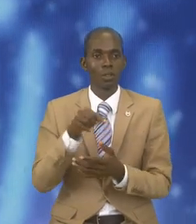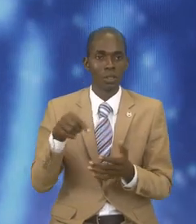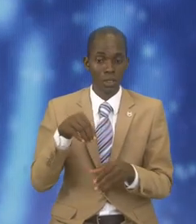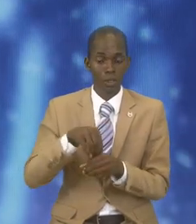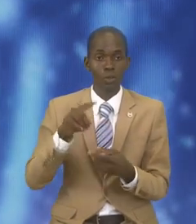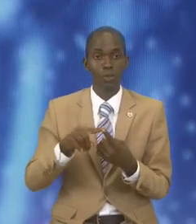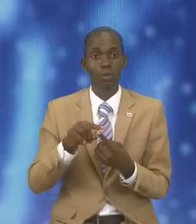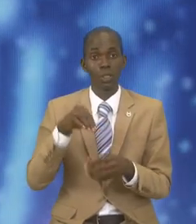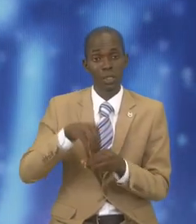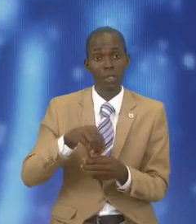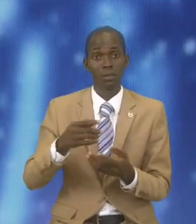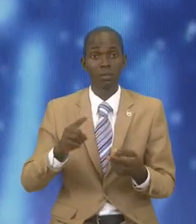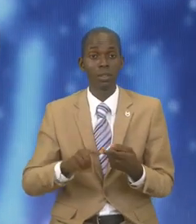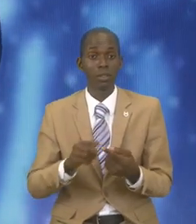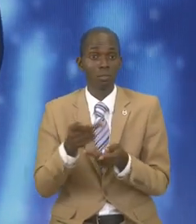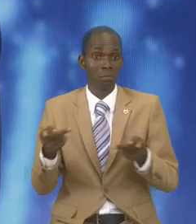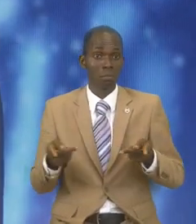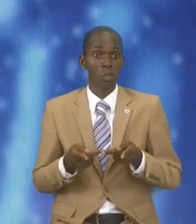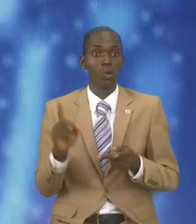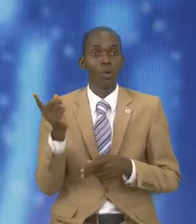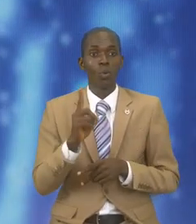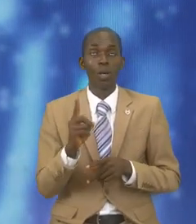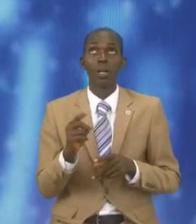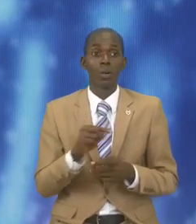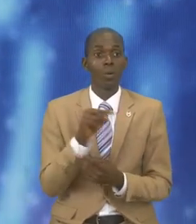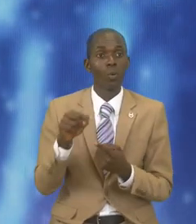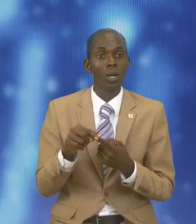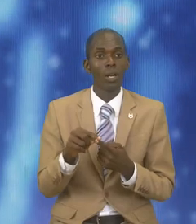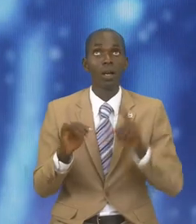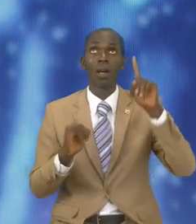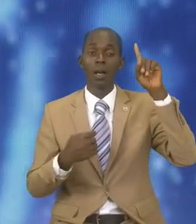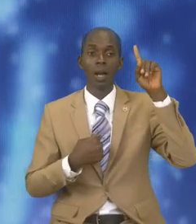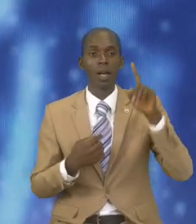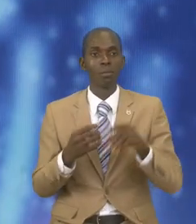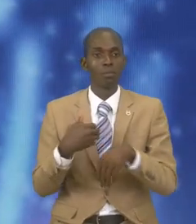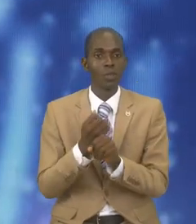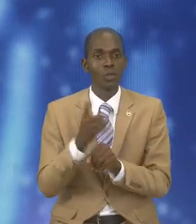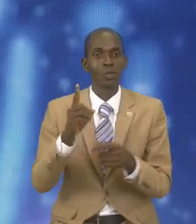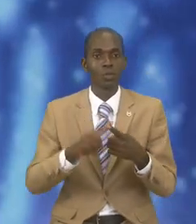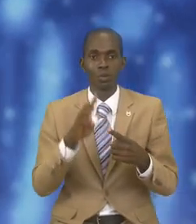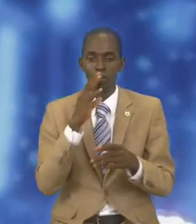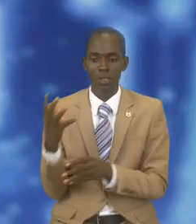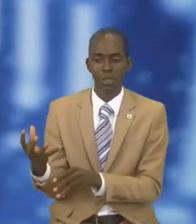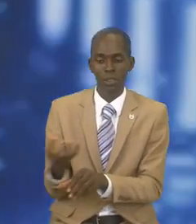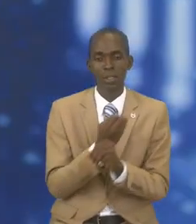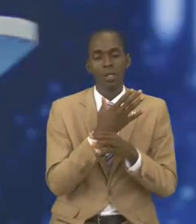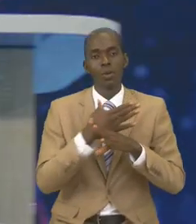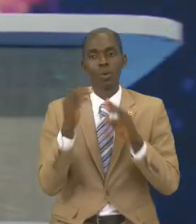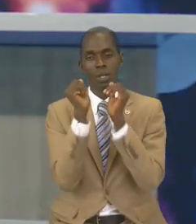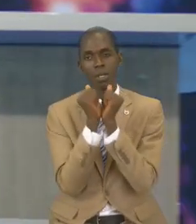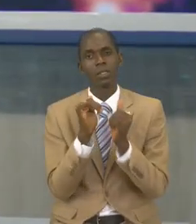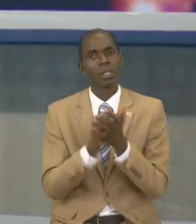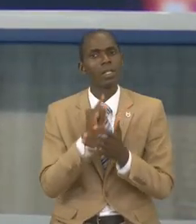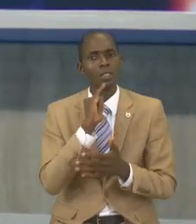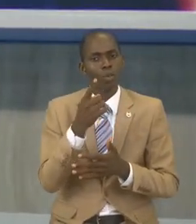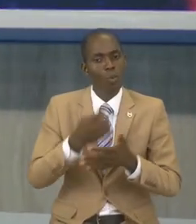into this place whence I caused you to be carried away captive. That's what Daniel read.